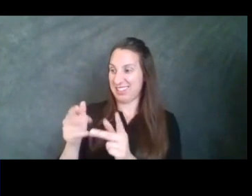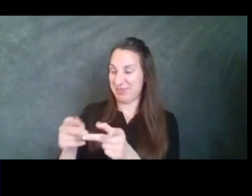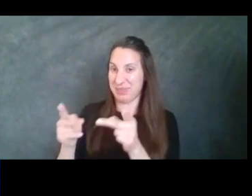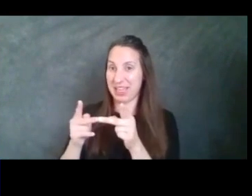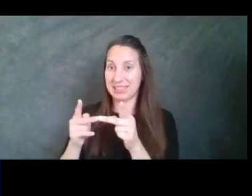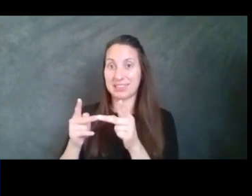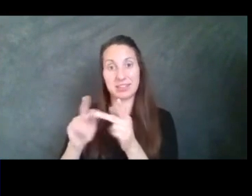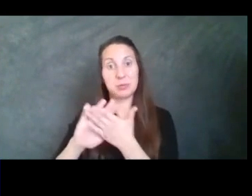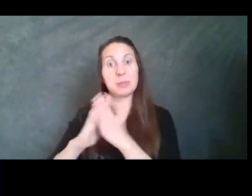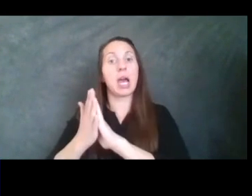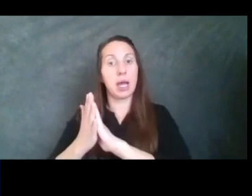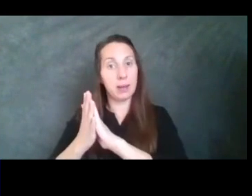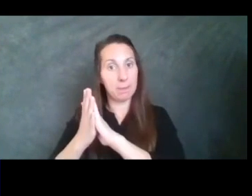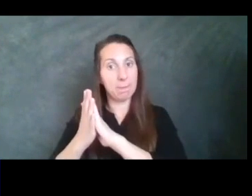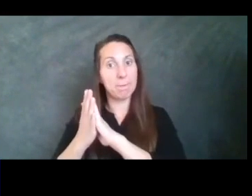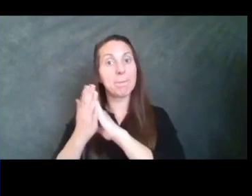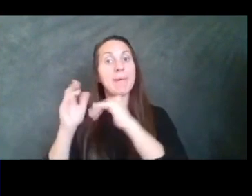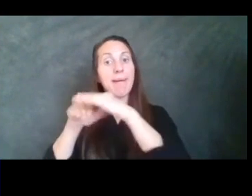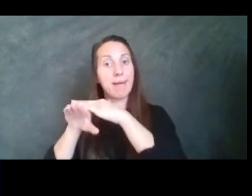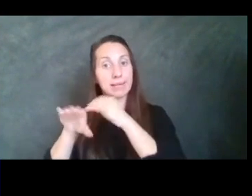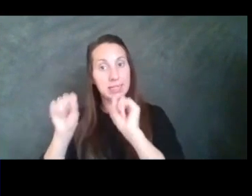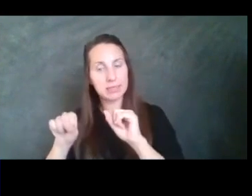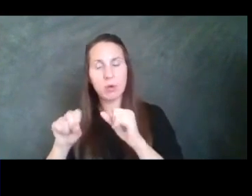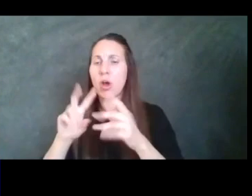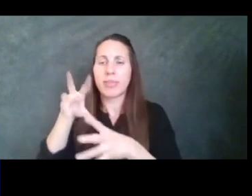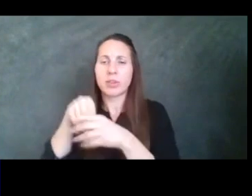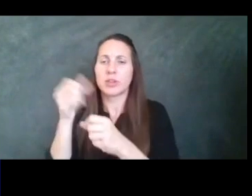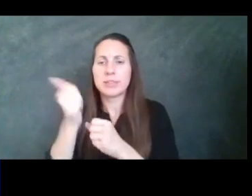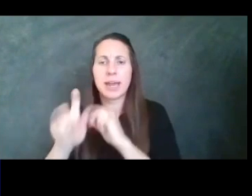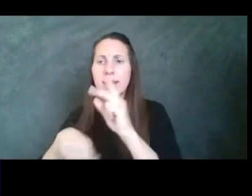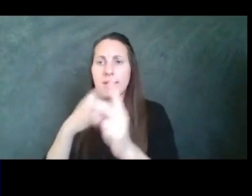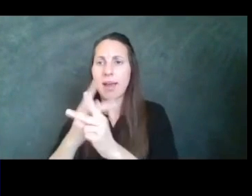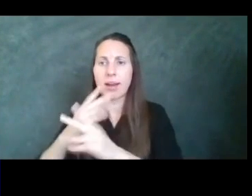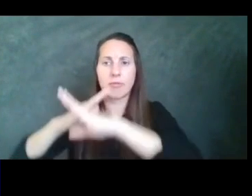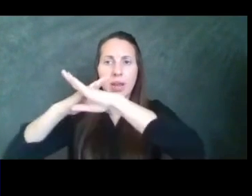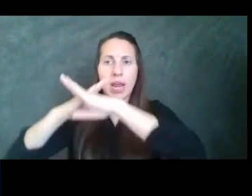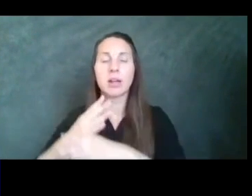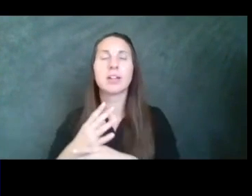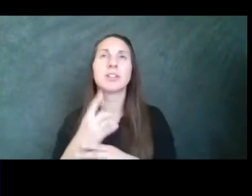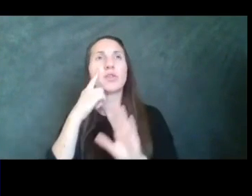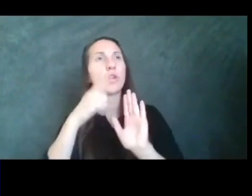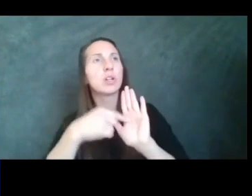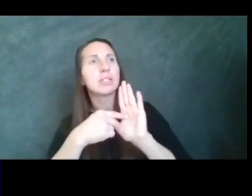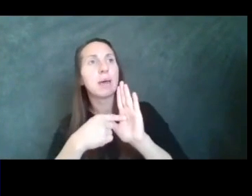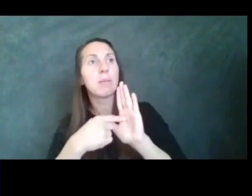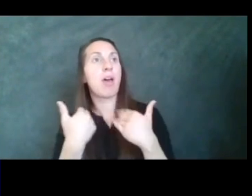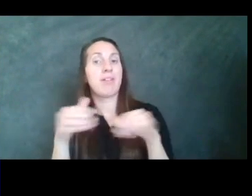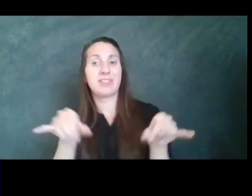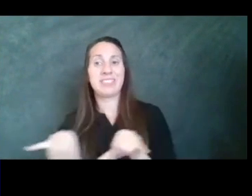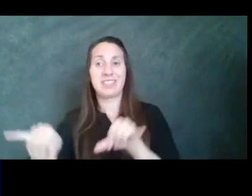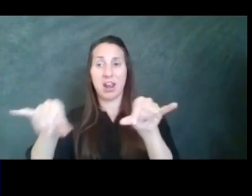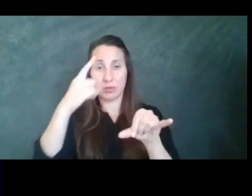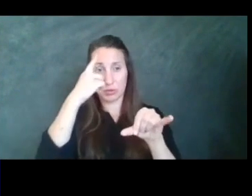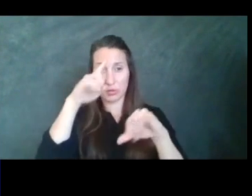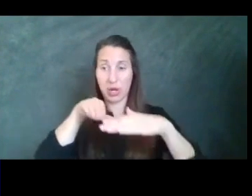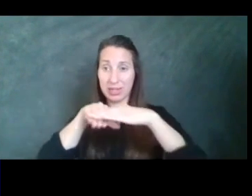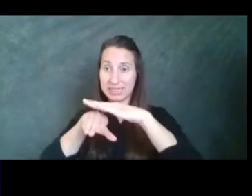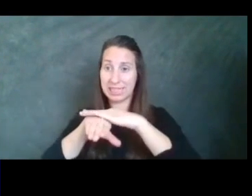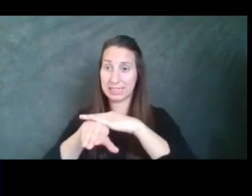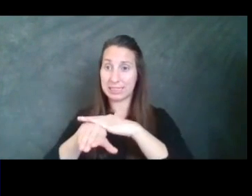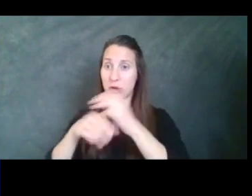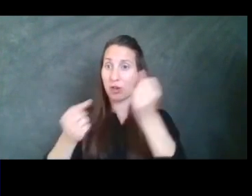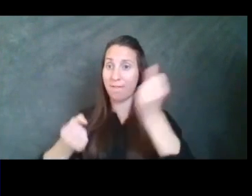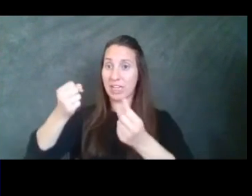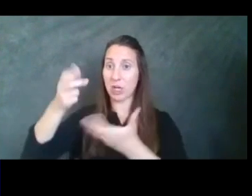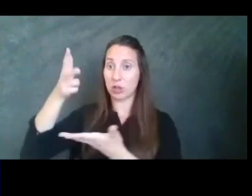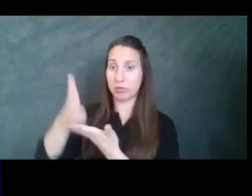any type of barriers. For example, there's certain standards for accessible vehicles. And accessible vehicles and